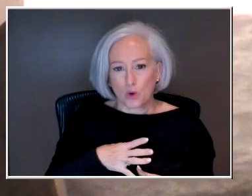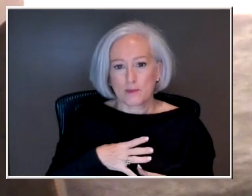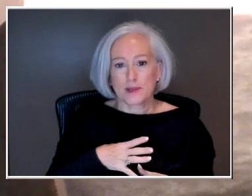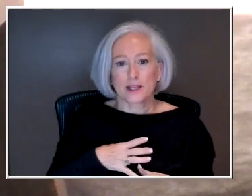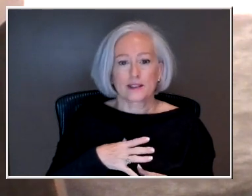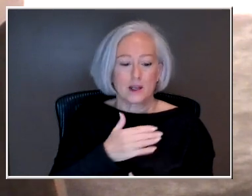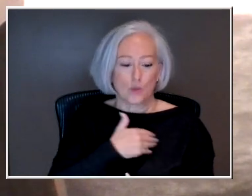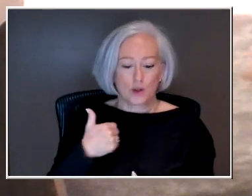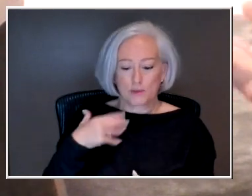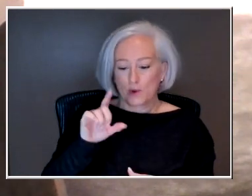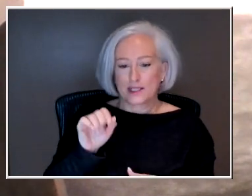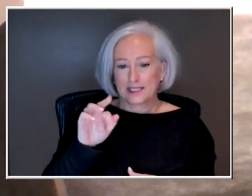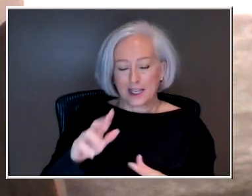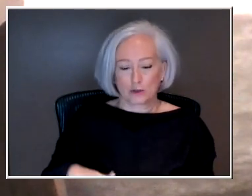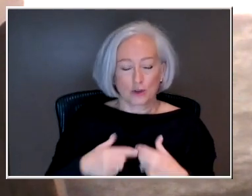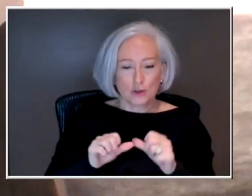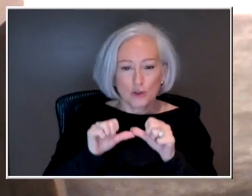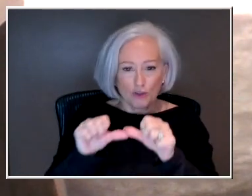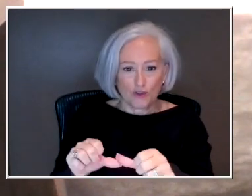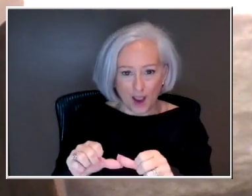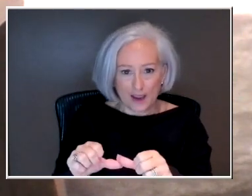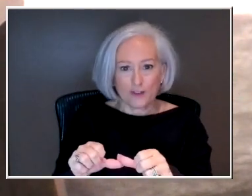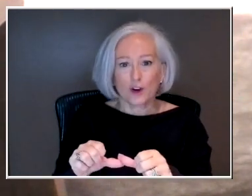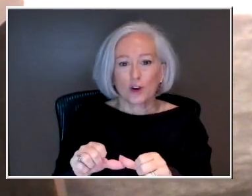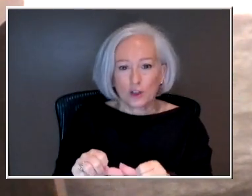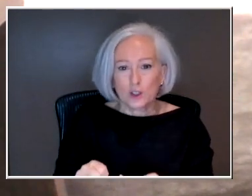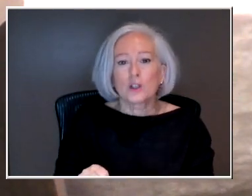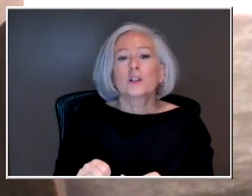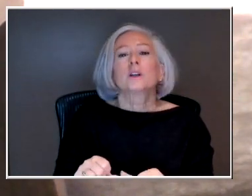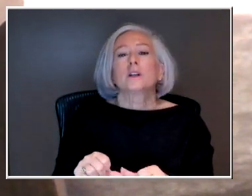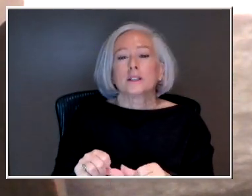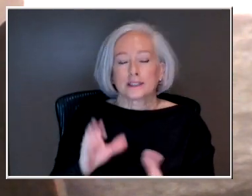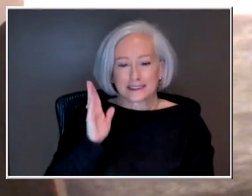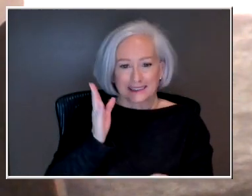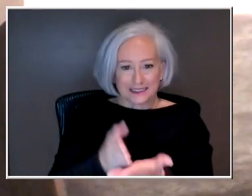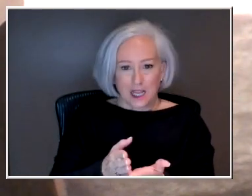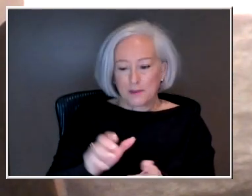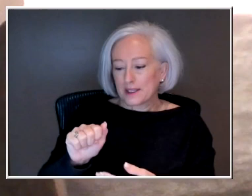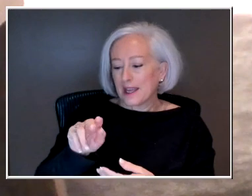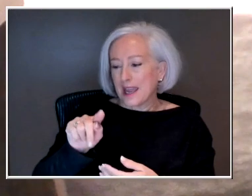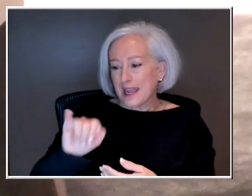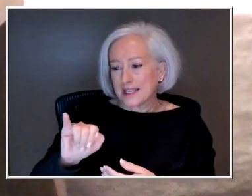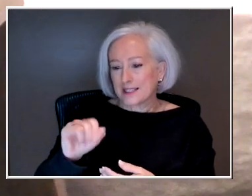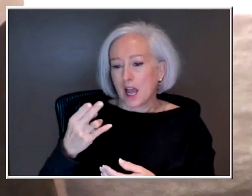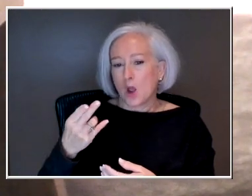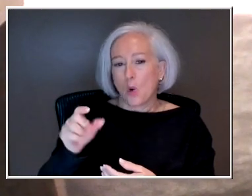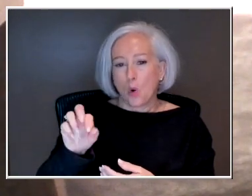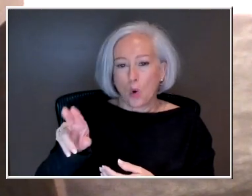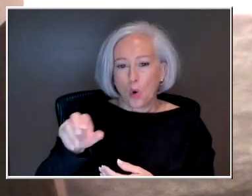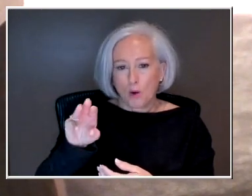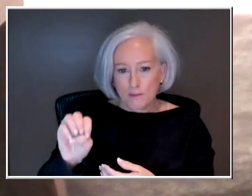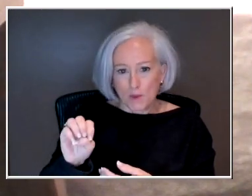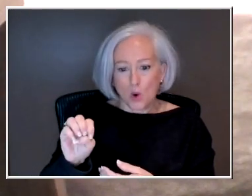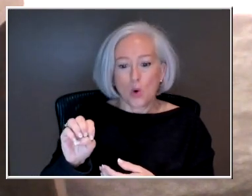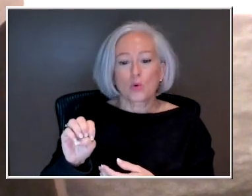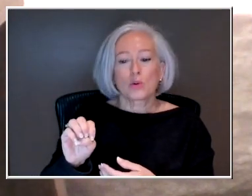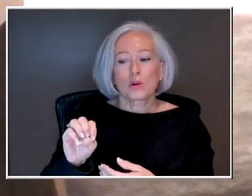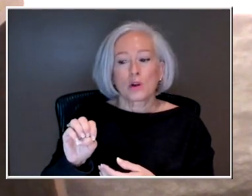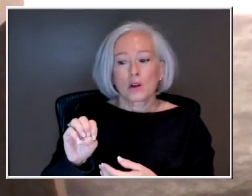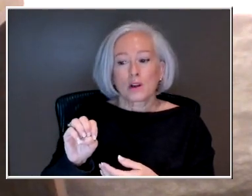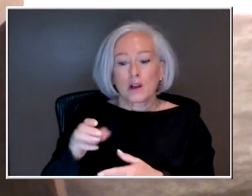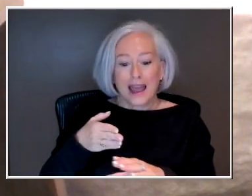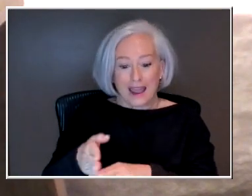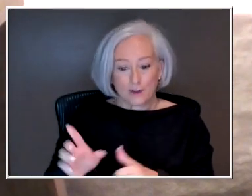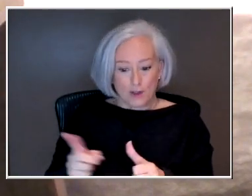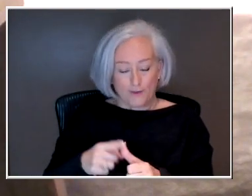breast cancer survivors, coming off of their anti-hormone regimen within that first 5 years to conceive. There's not a lot of data